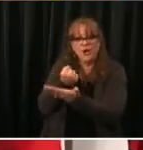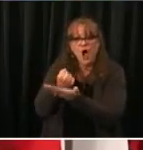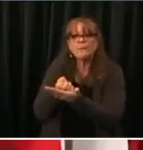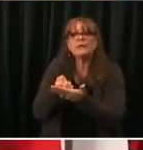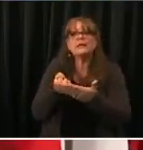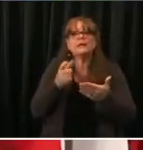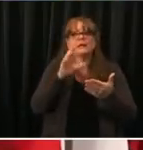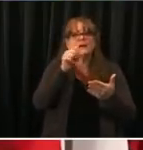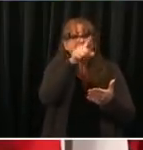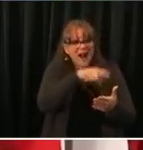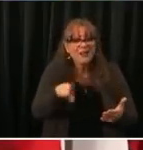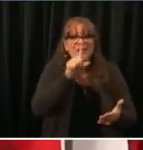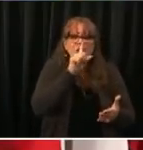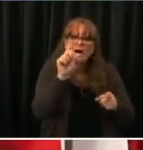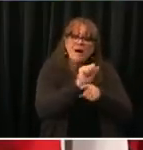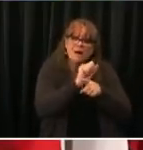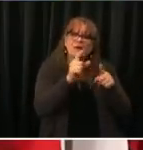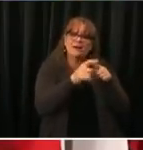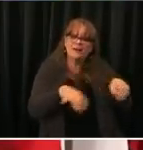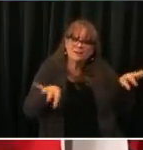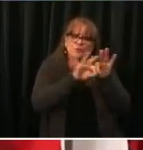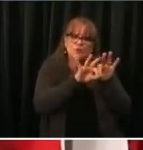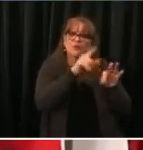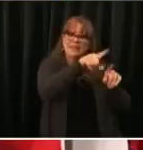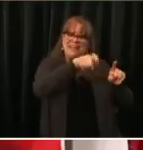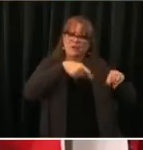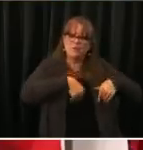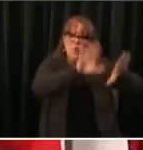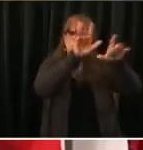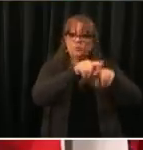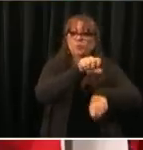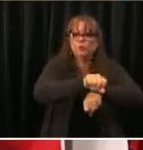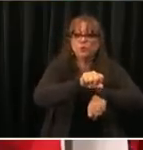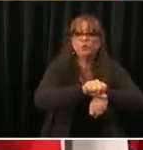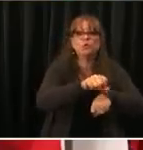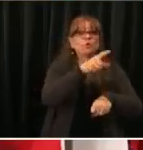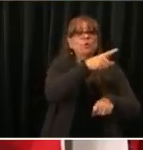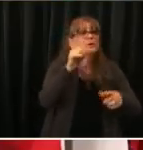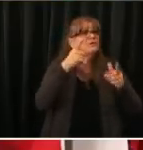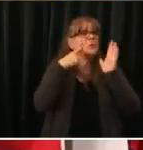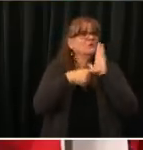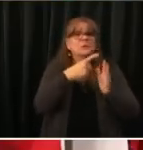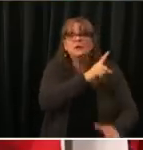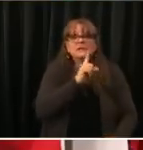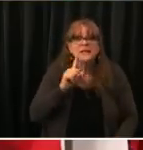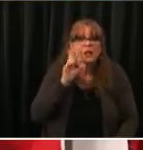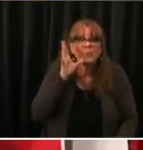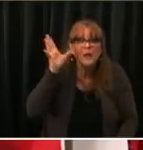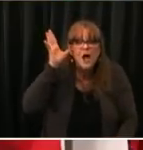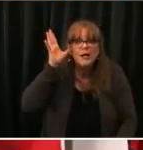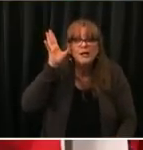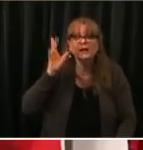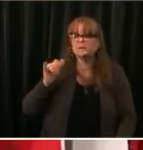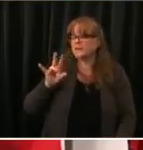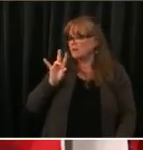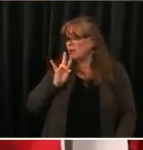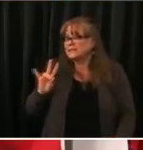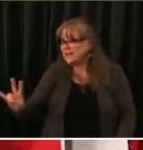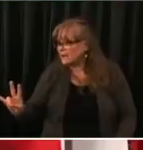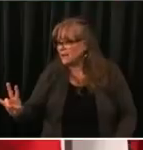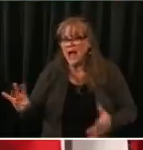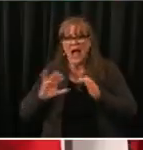in. Quite literally, what if you're a single parent and you have a 7-year-old and you have to go into an essential job that